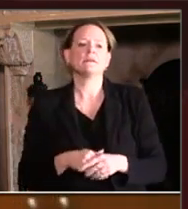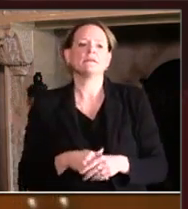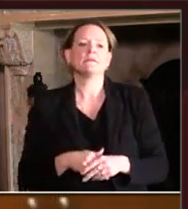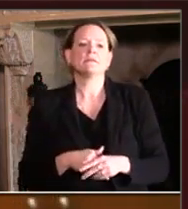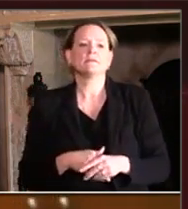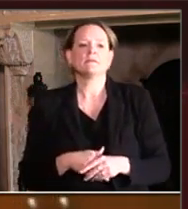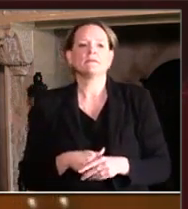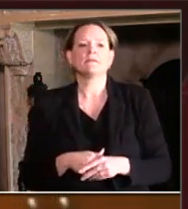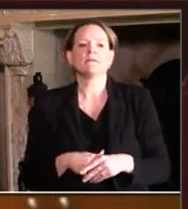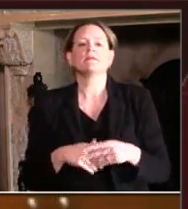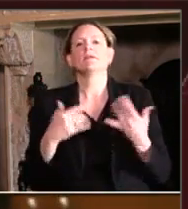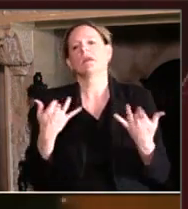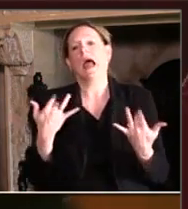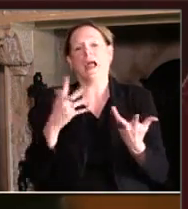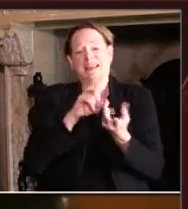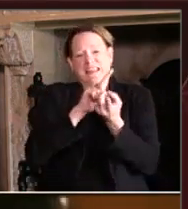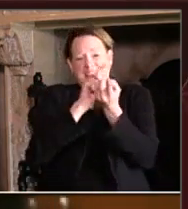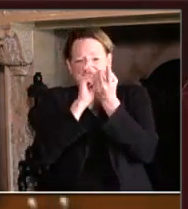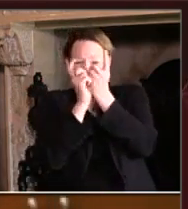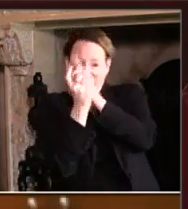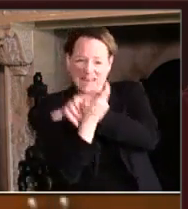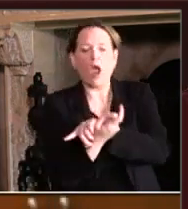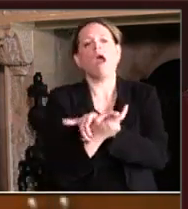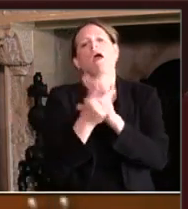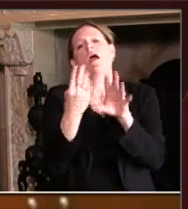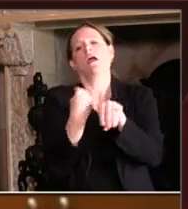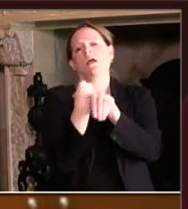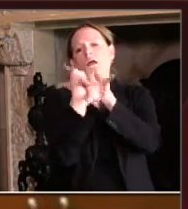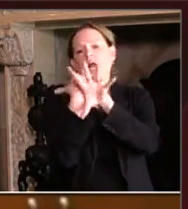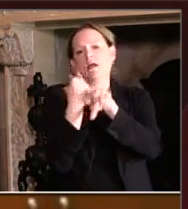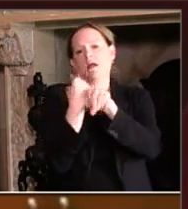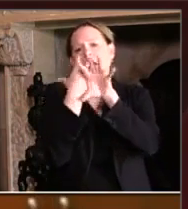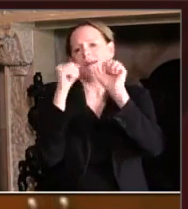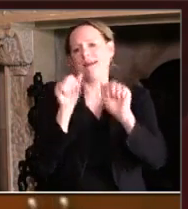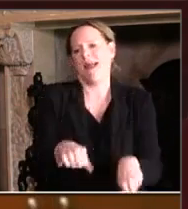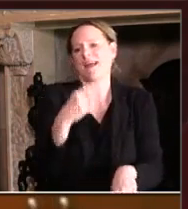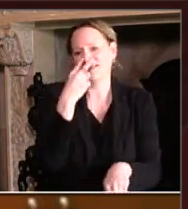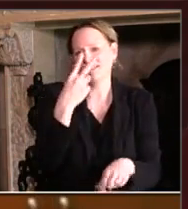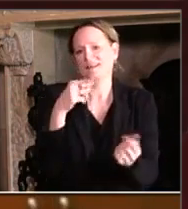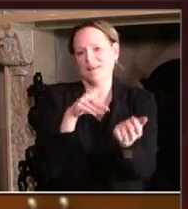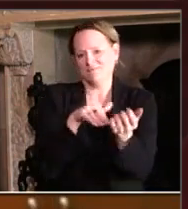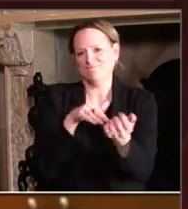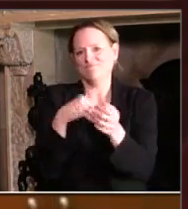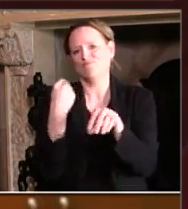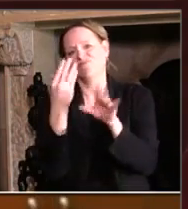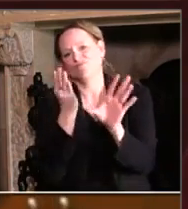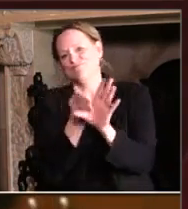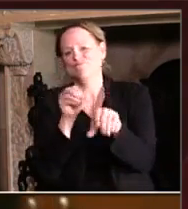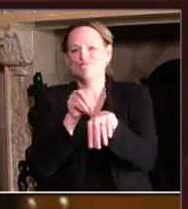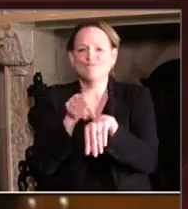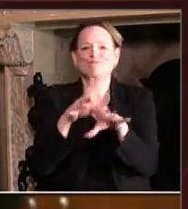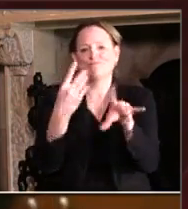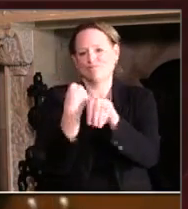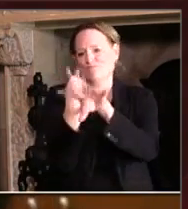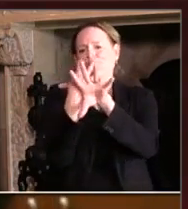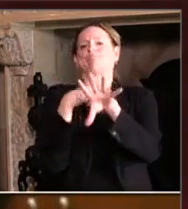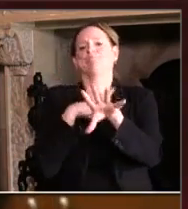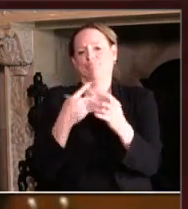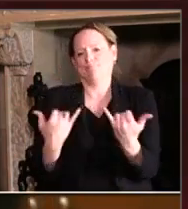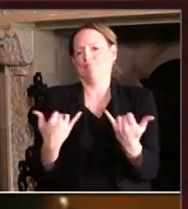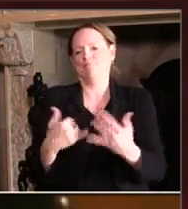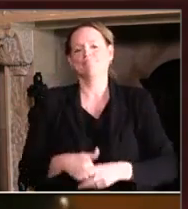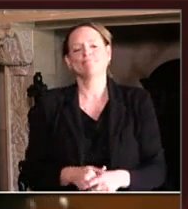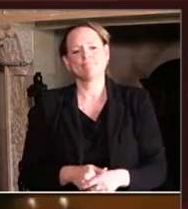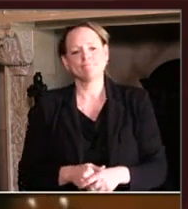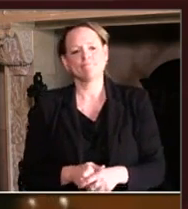overall reduction in services financially has impacted our clinic. But we realize that that financial